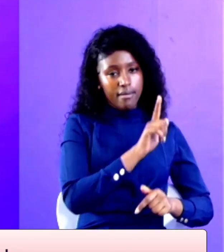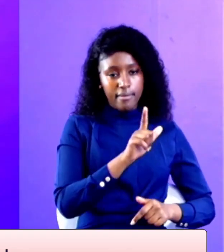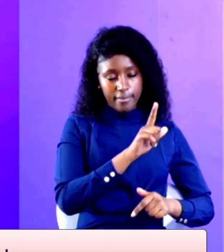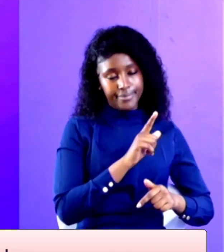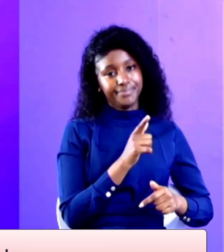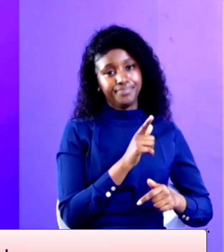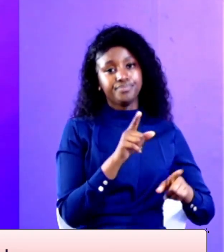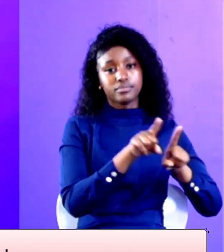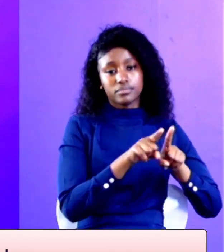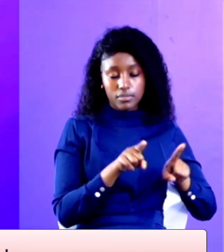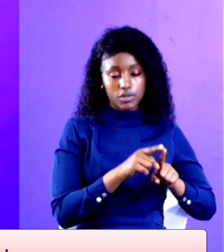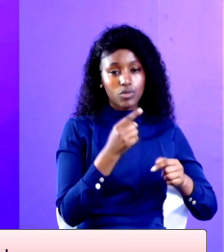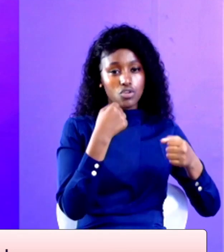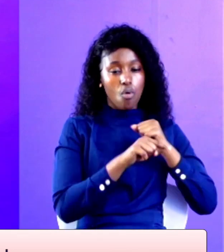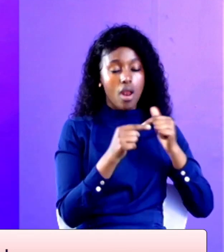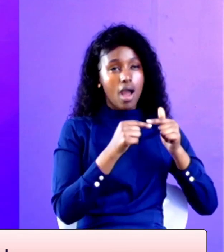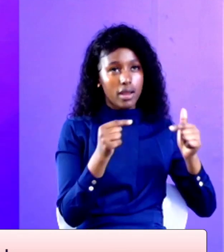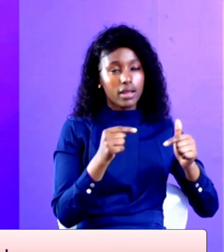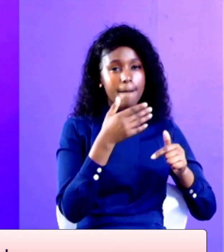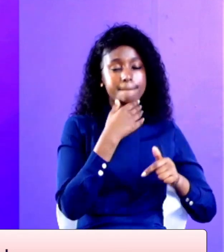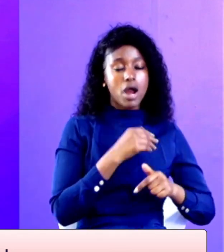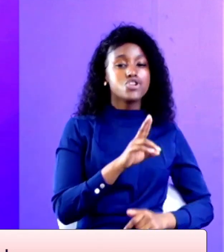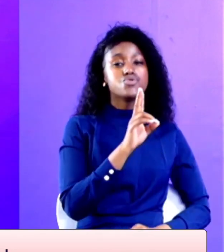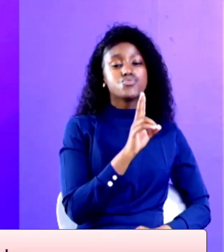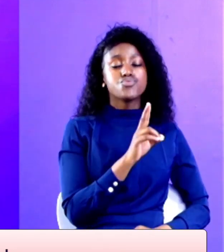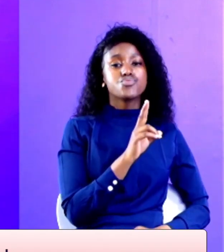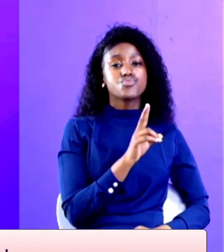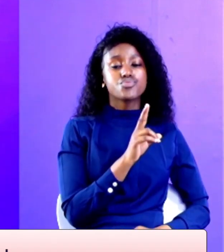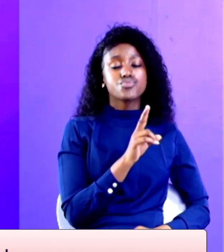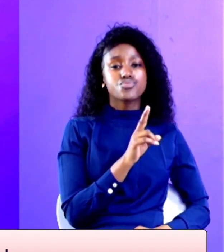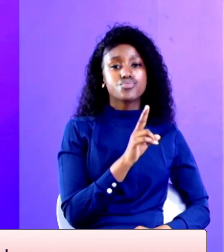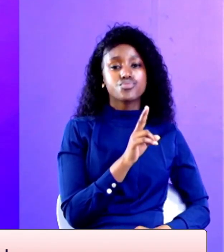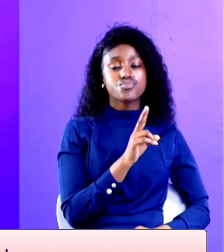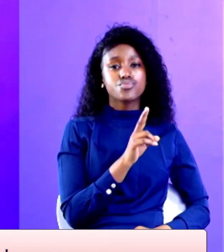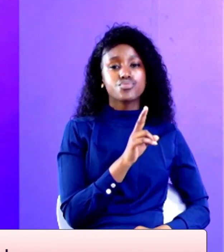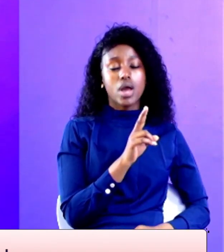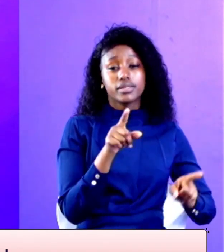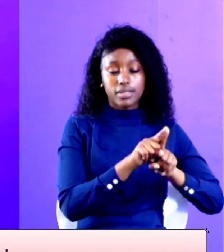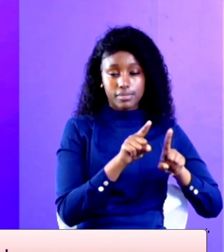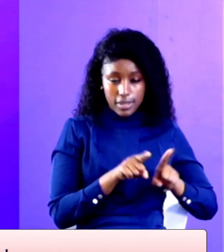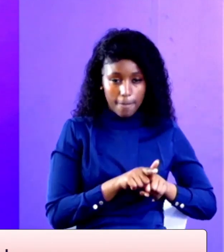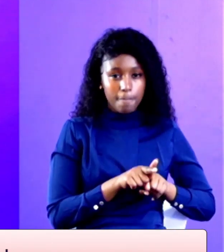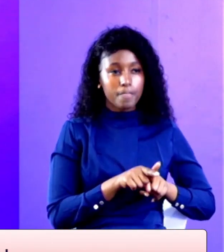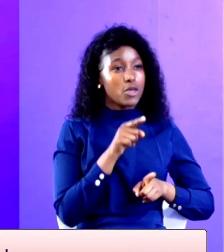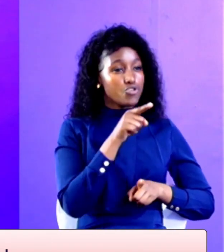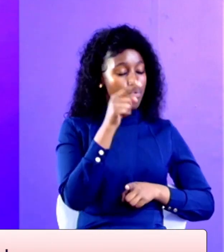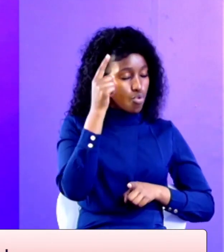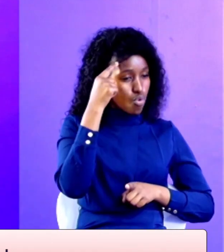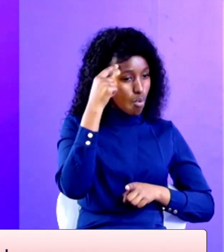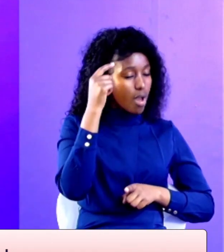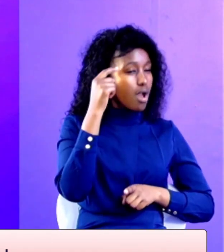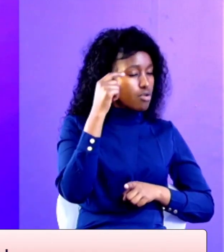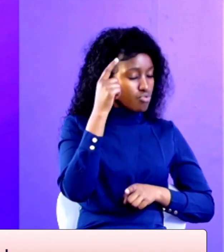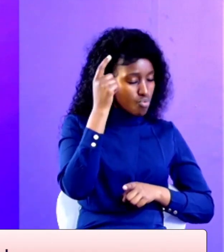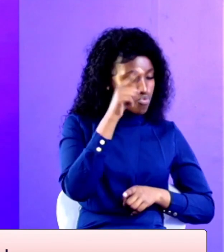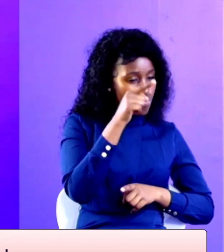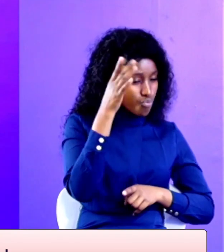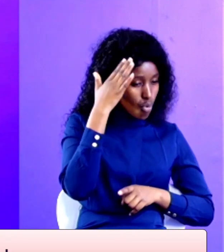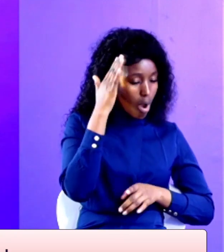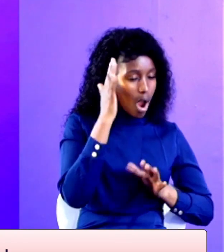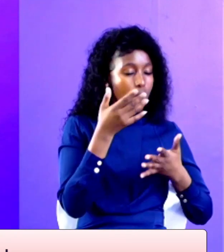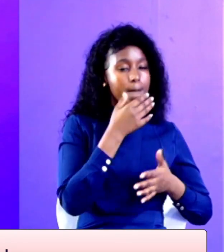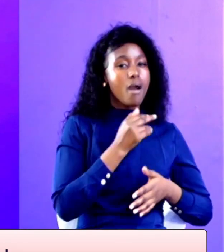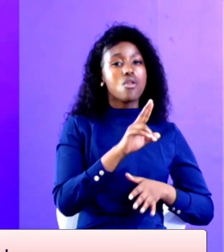scored against Manchester City, a hat-trick against Manchester City, and you know how Manchester City plays. Then he